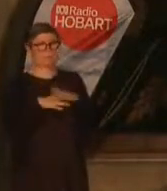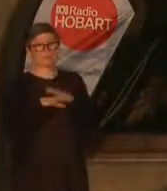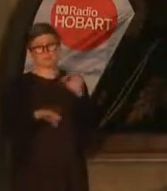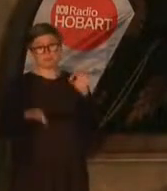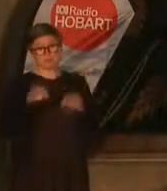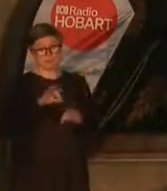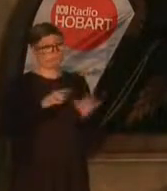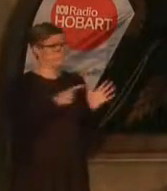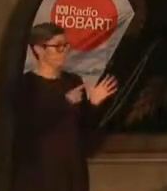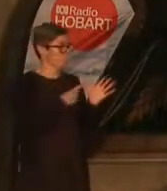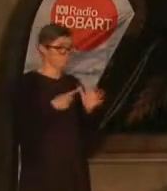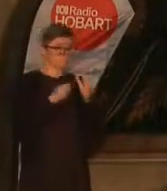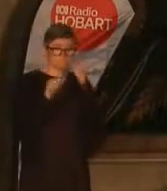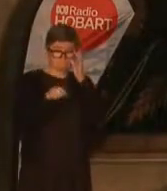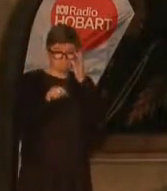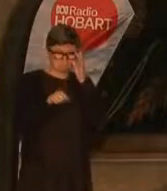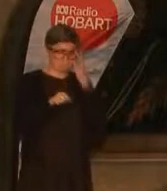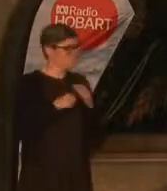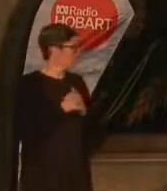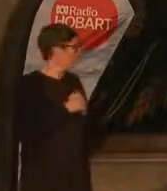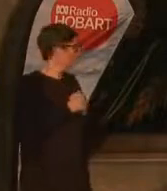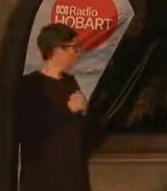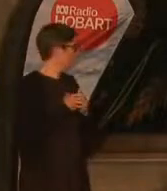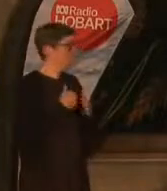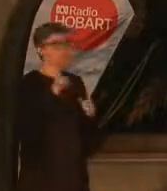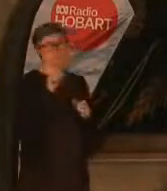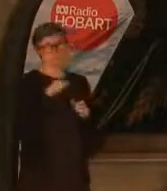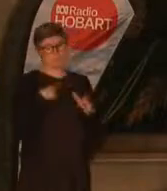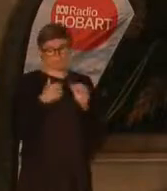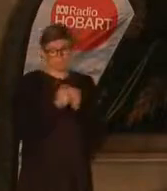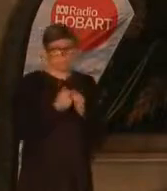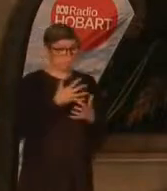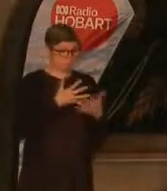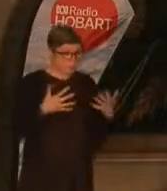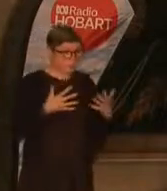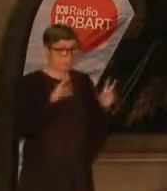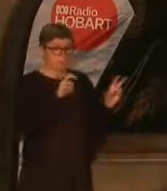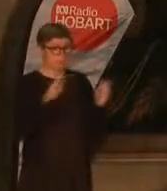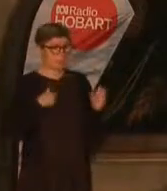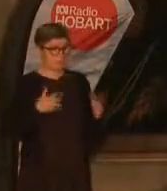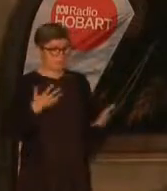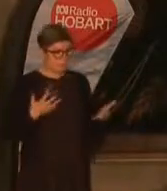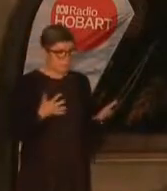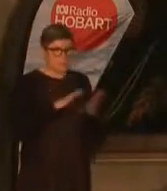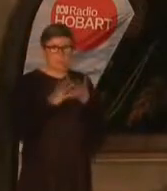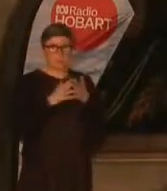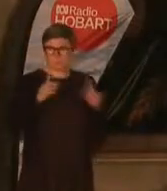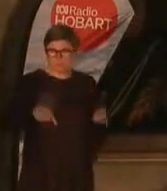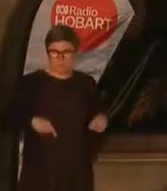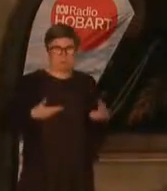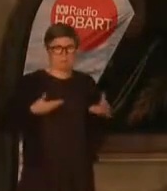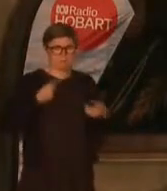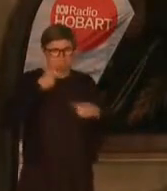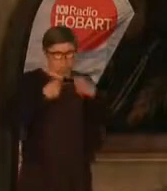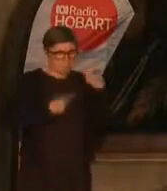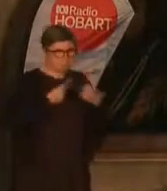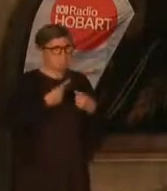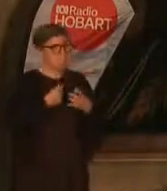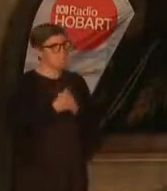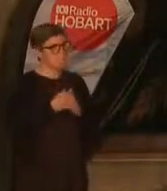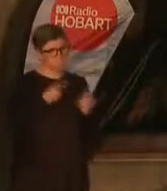Sure. As Nunami said, this is such a huge topic. I almost don't know where to start, but I guess, you know, looking